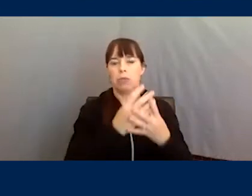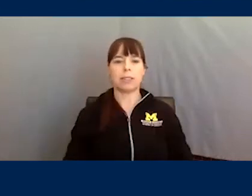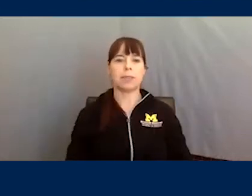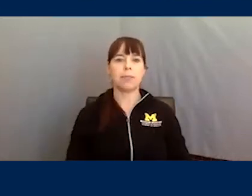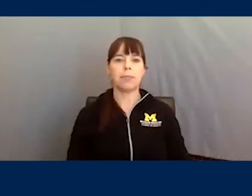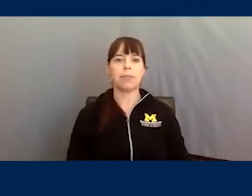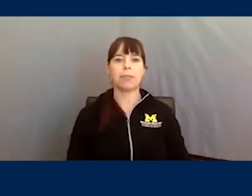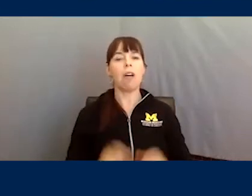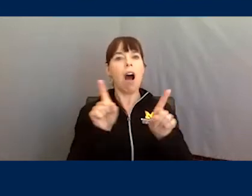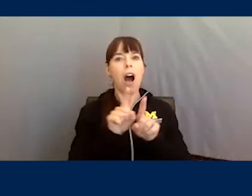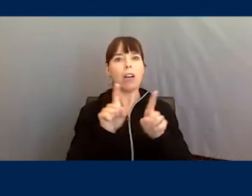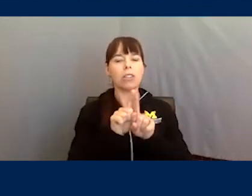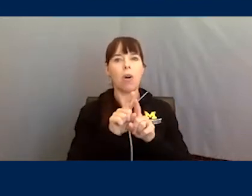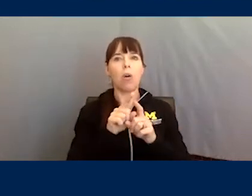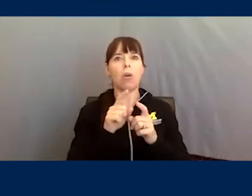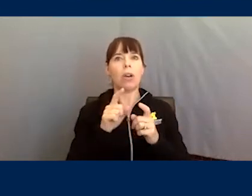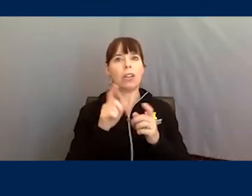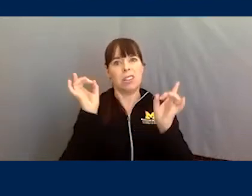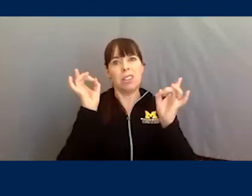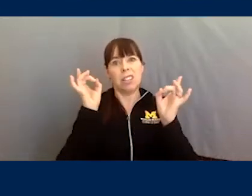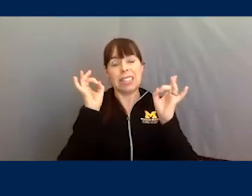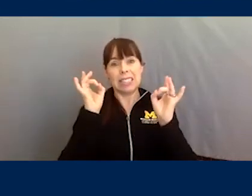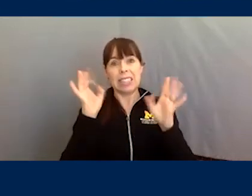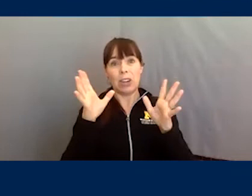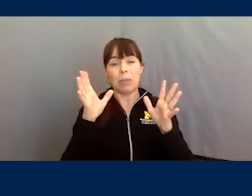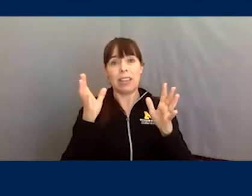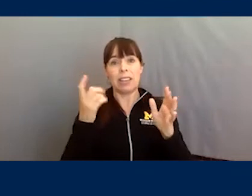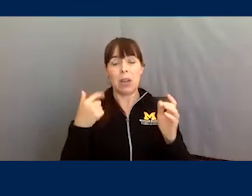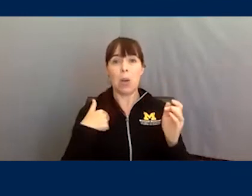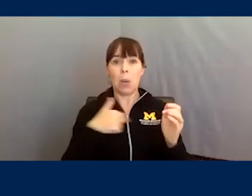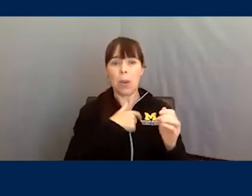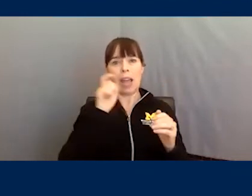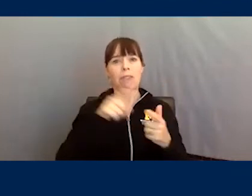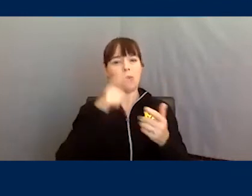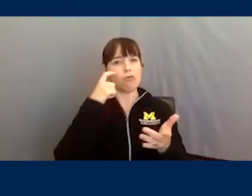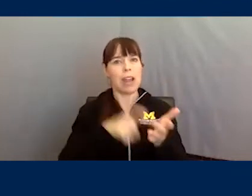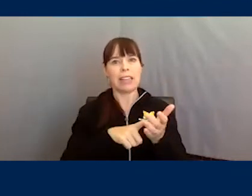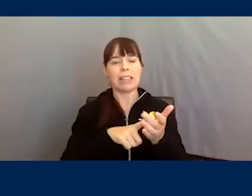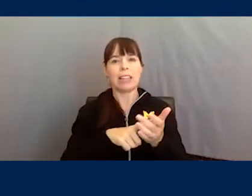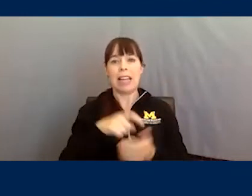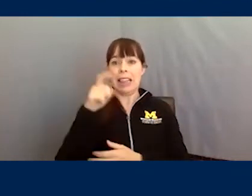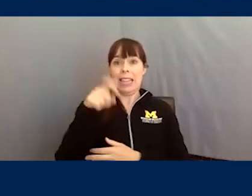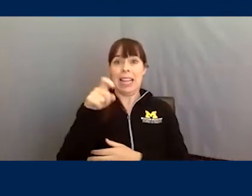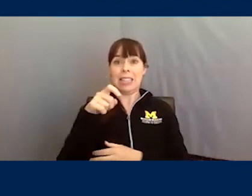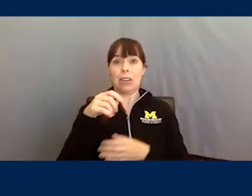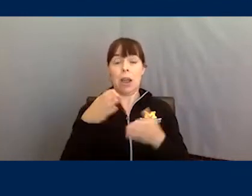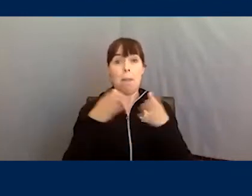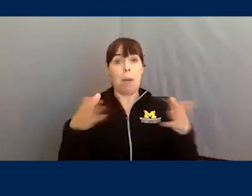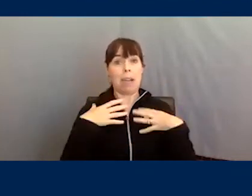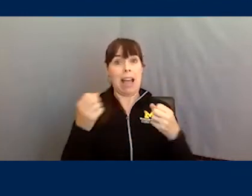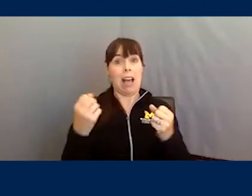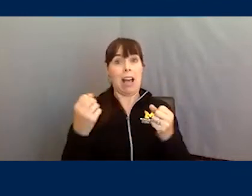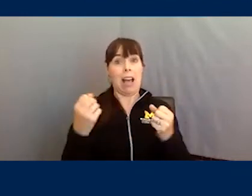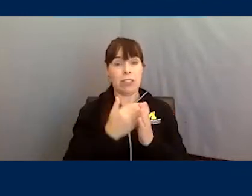So, and also tragically, we have to recognize that the necessary public health